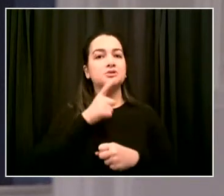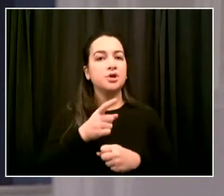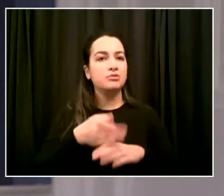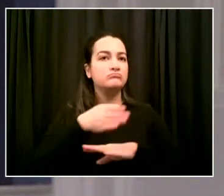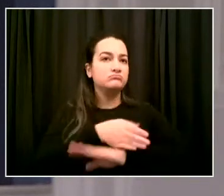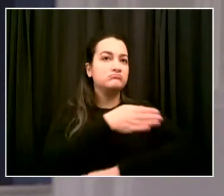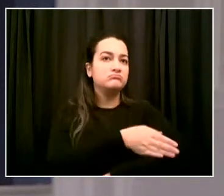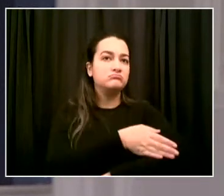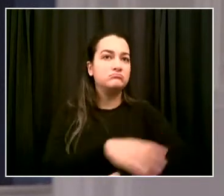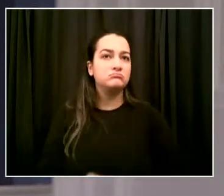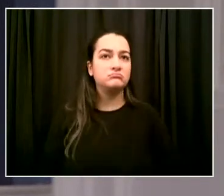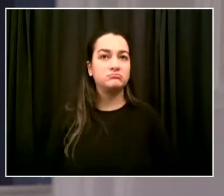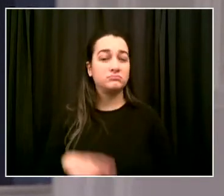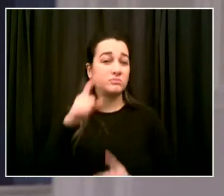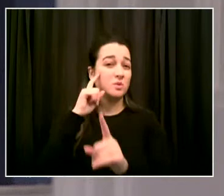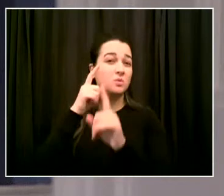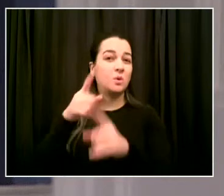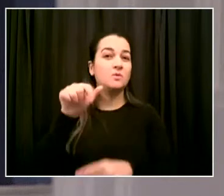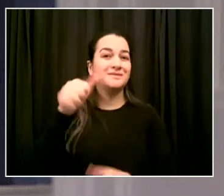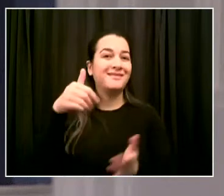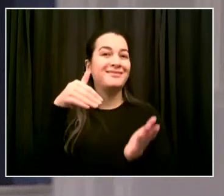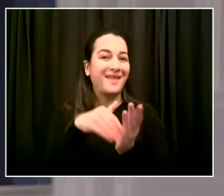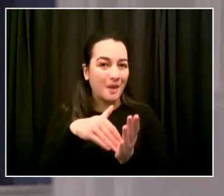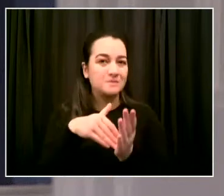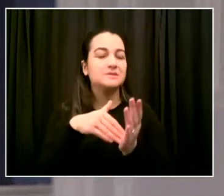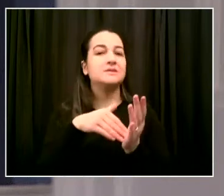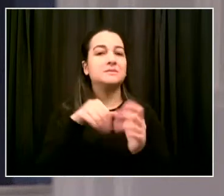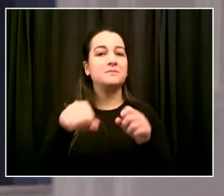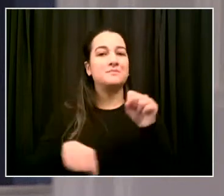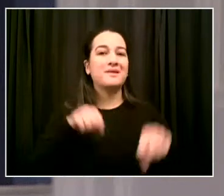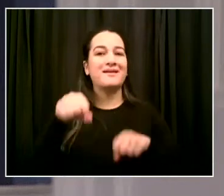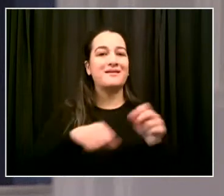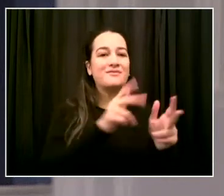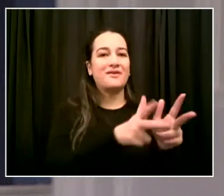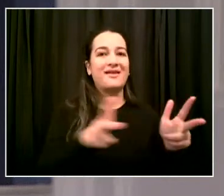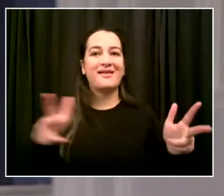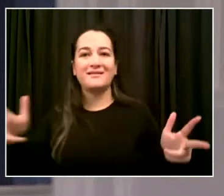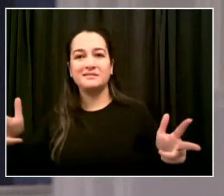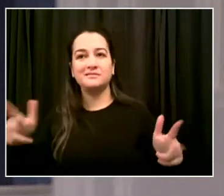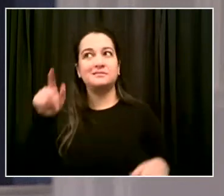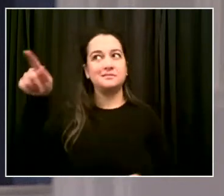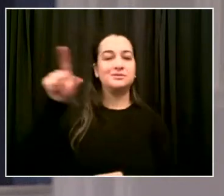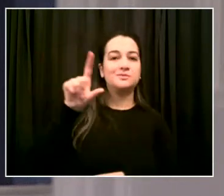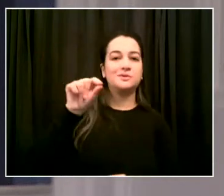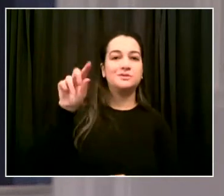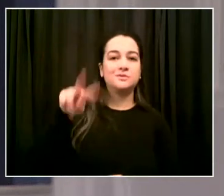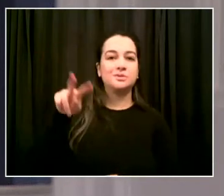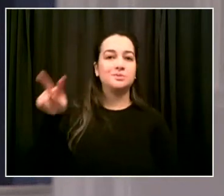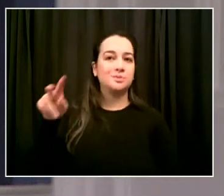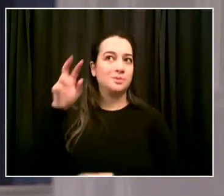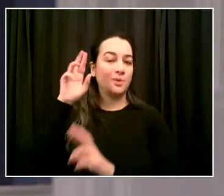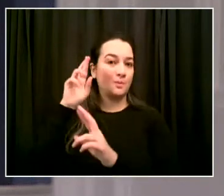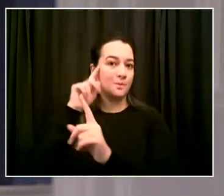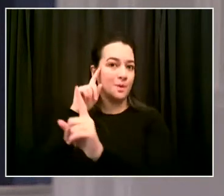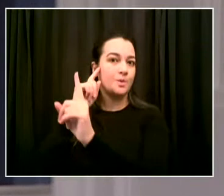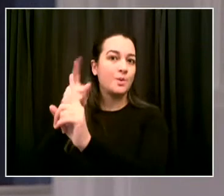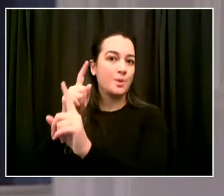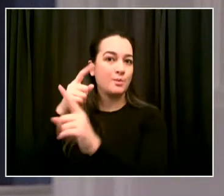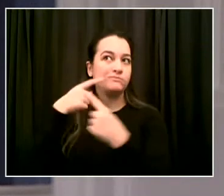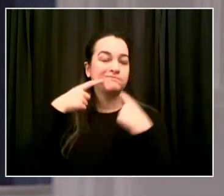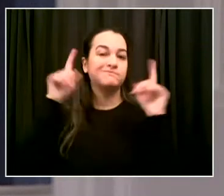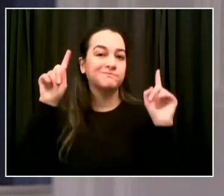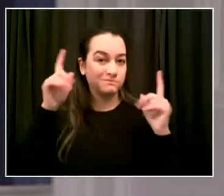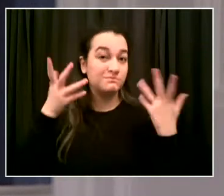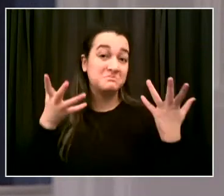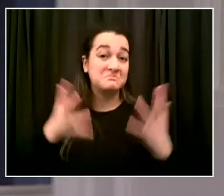powerful message that 2021 will be our best year yet. I know Hank and Jimmy believe deeply in this agency's mission. I'm excited to welcome